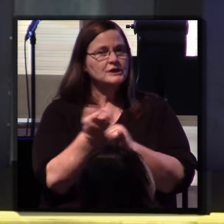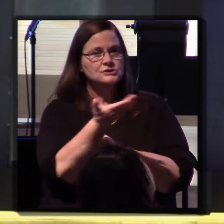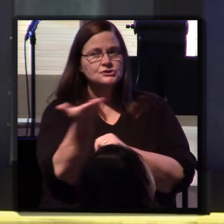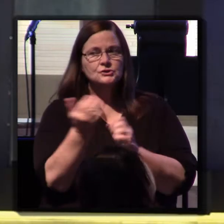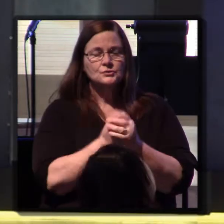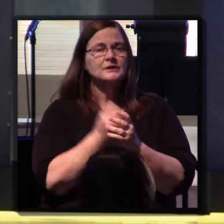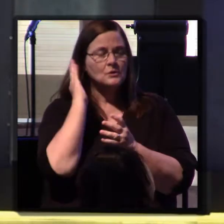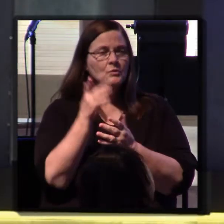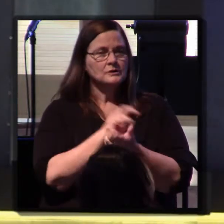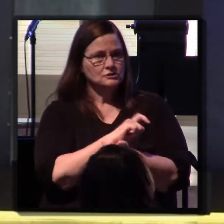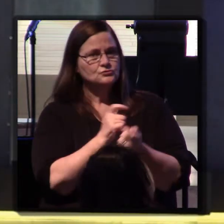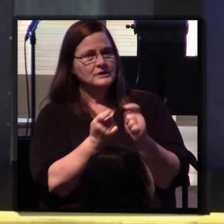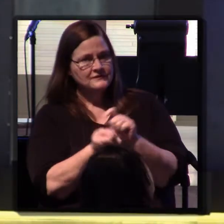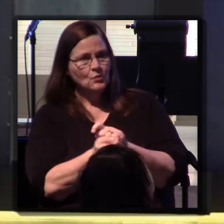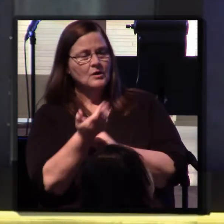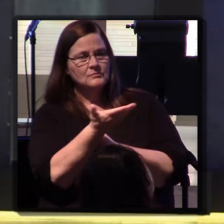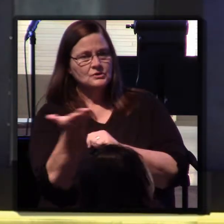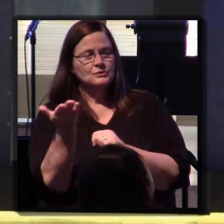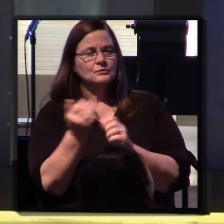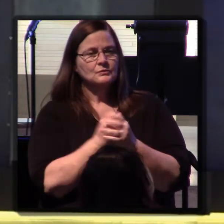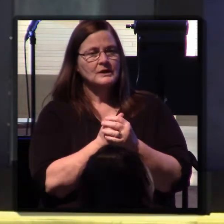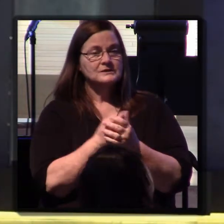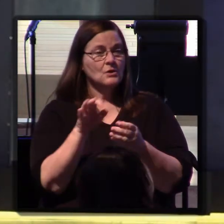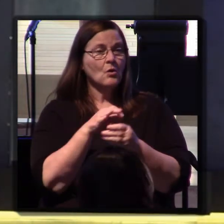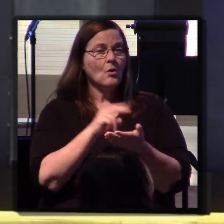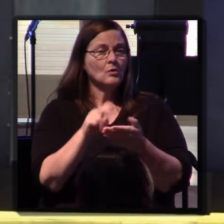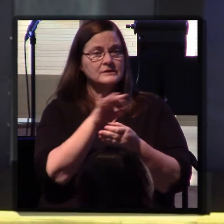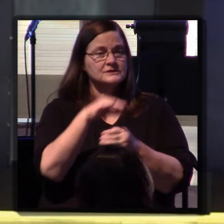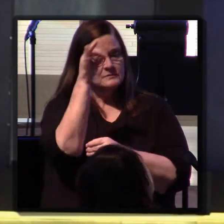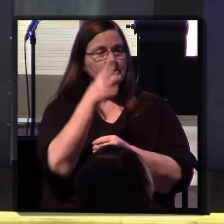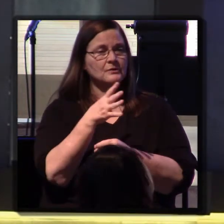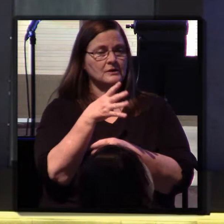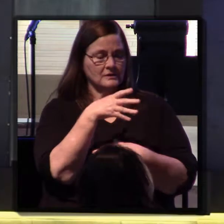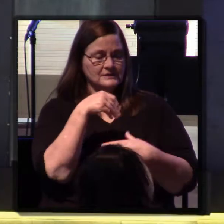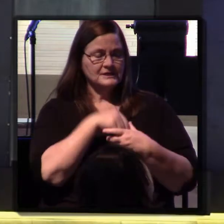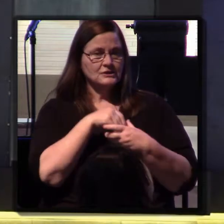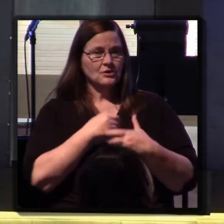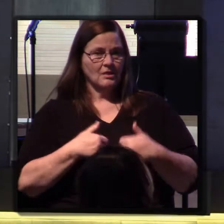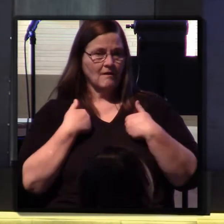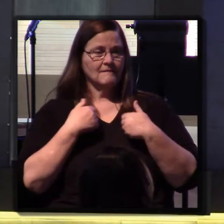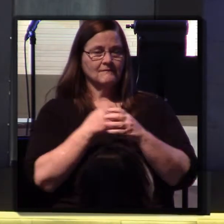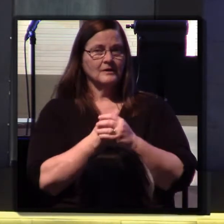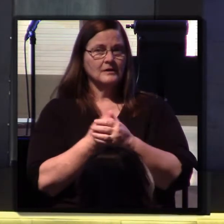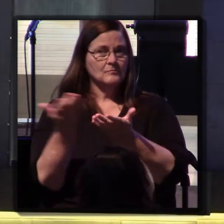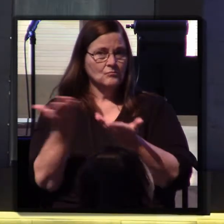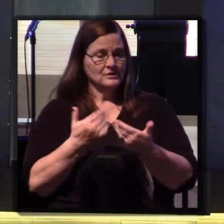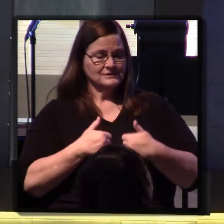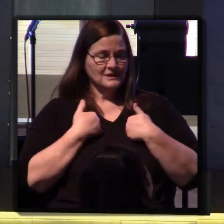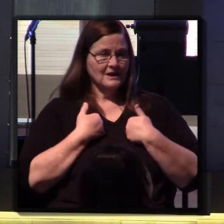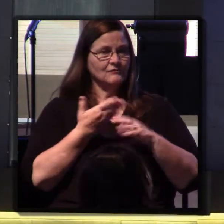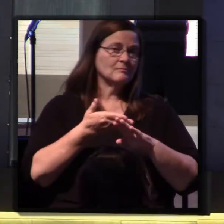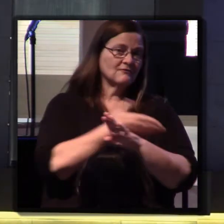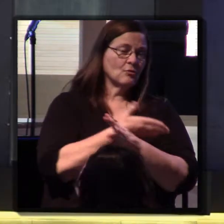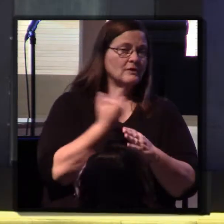in him, he will save you. He will change you. He will transform you as his Spirit takes up residence